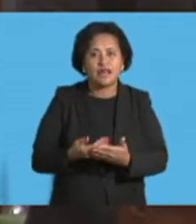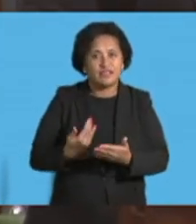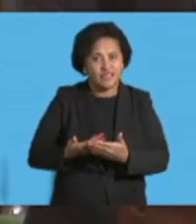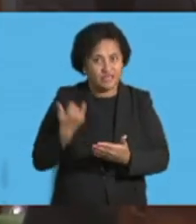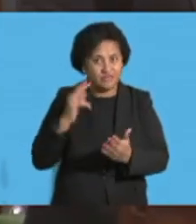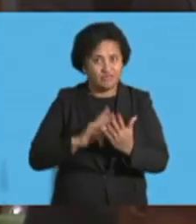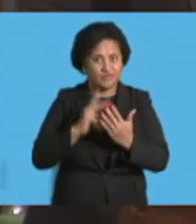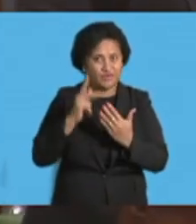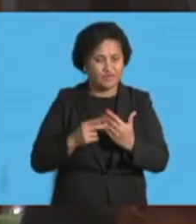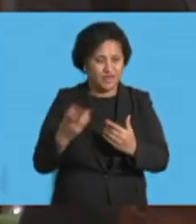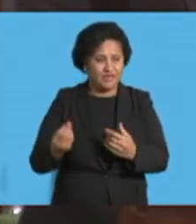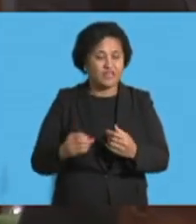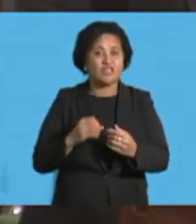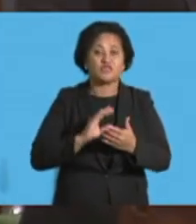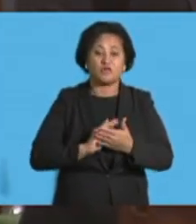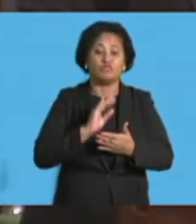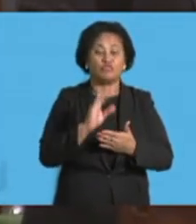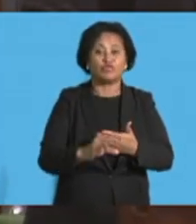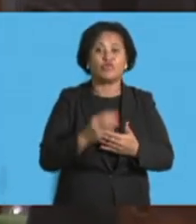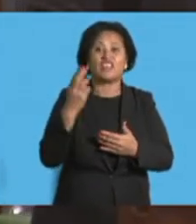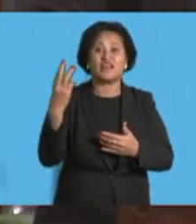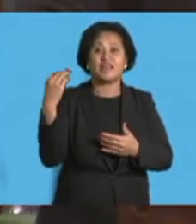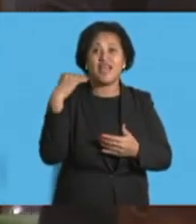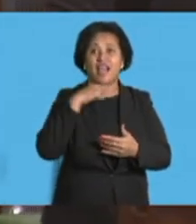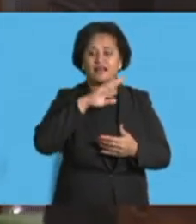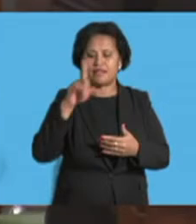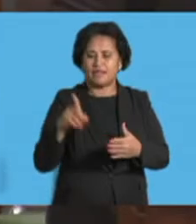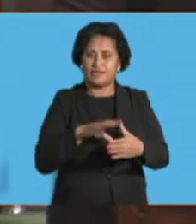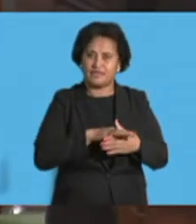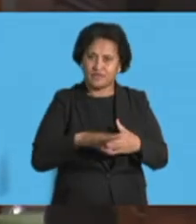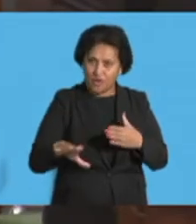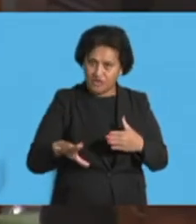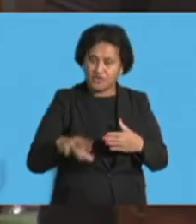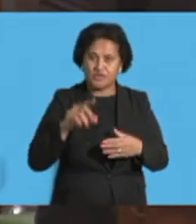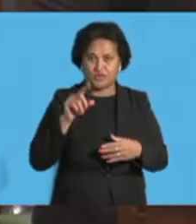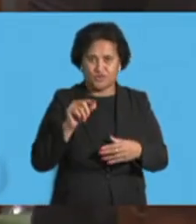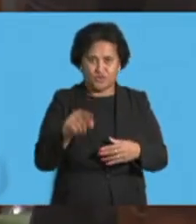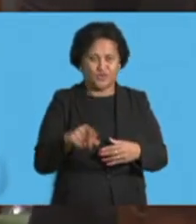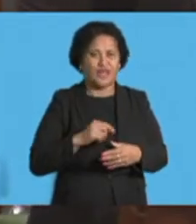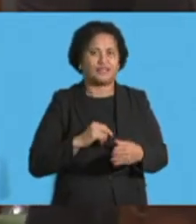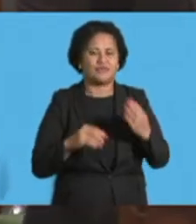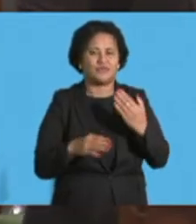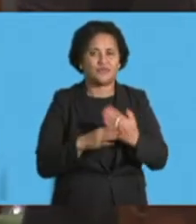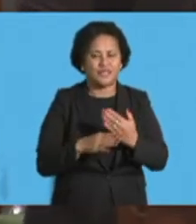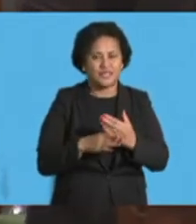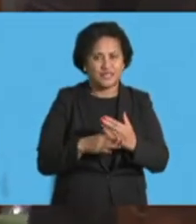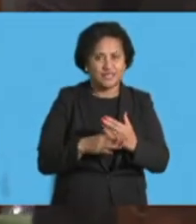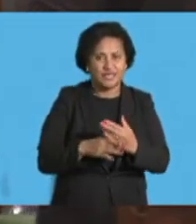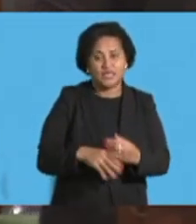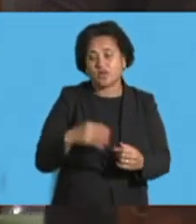has been given nearly $300,000 to carry out this significant role. Additionally,